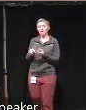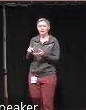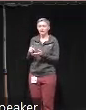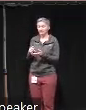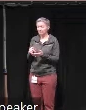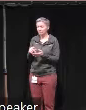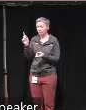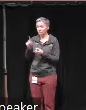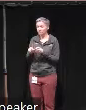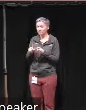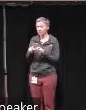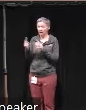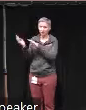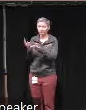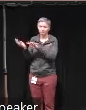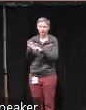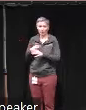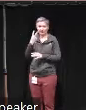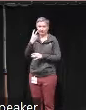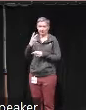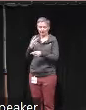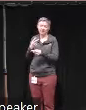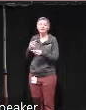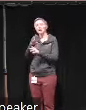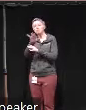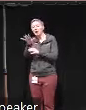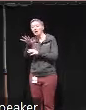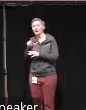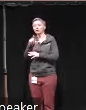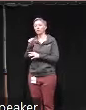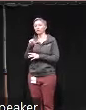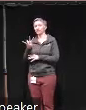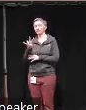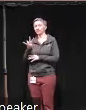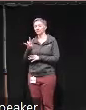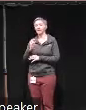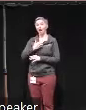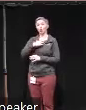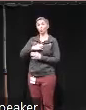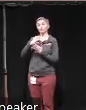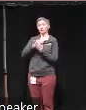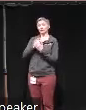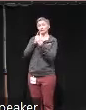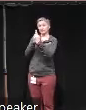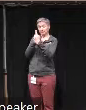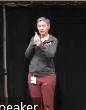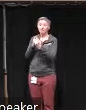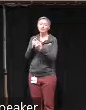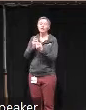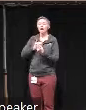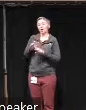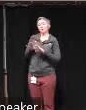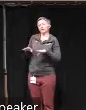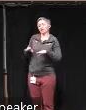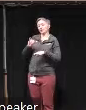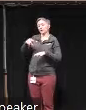by 2027. Our wish list also includes moving our